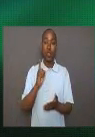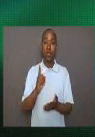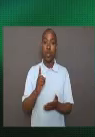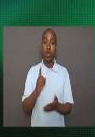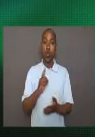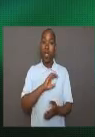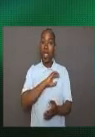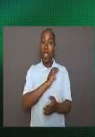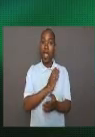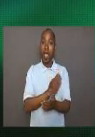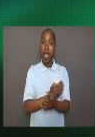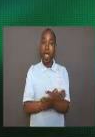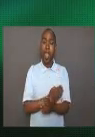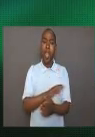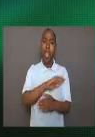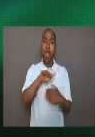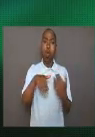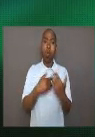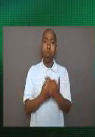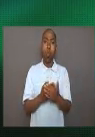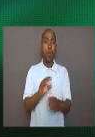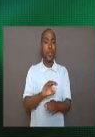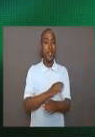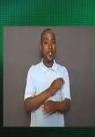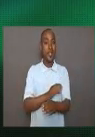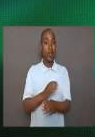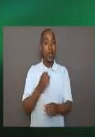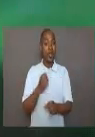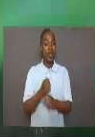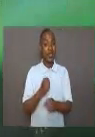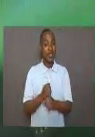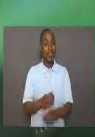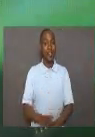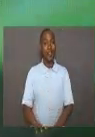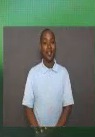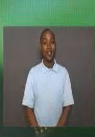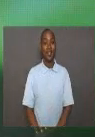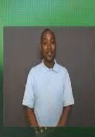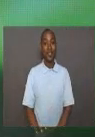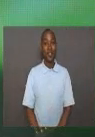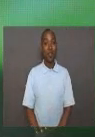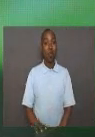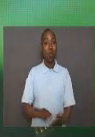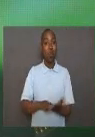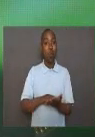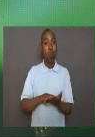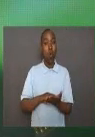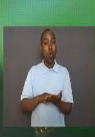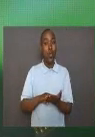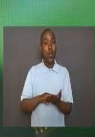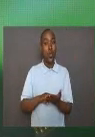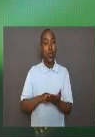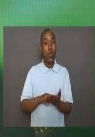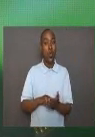the energy for all cellular functioning. The molecule's